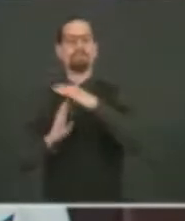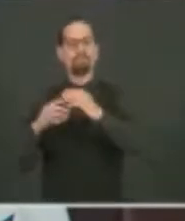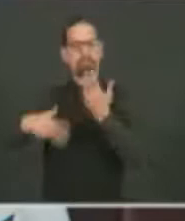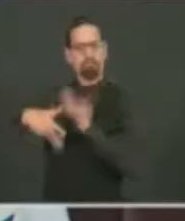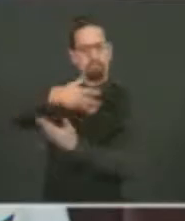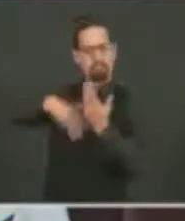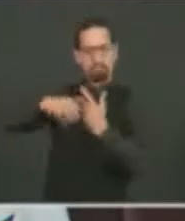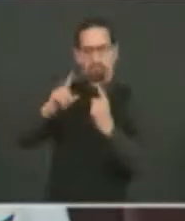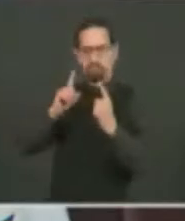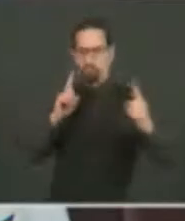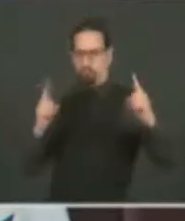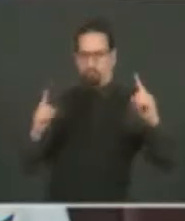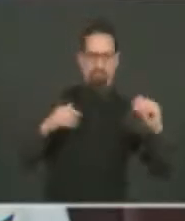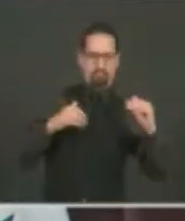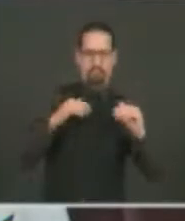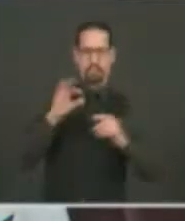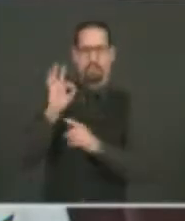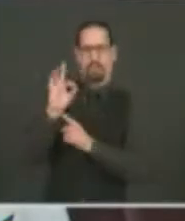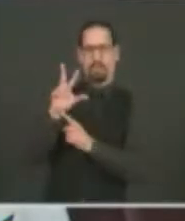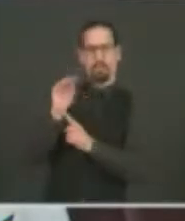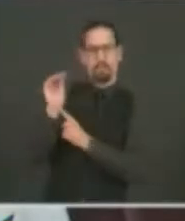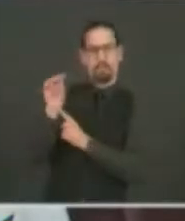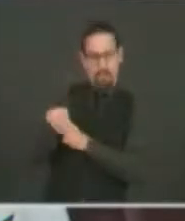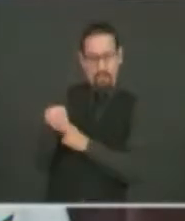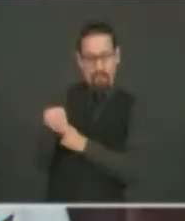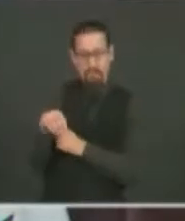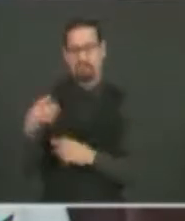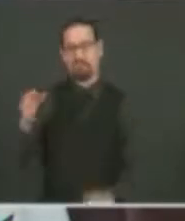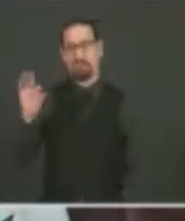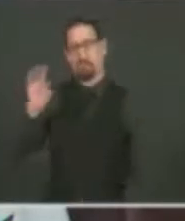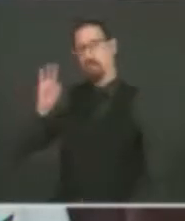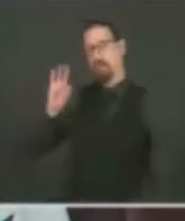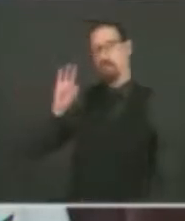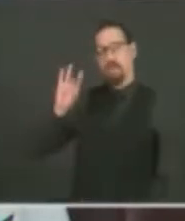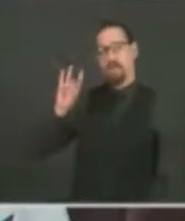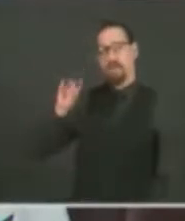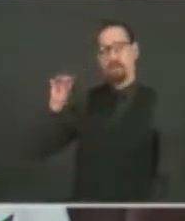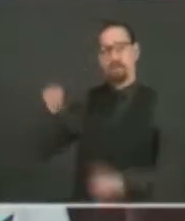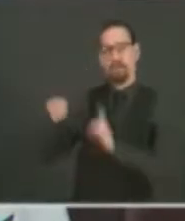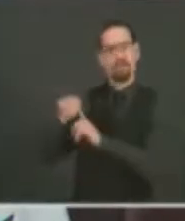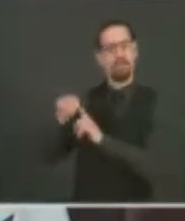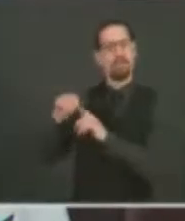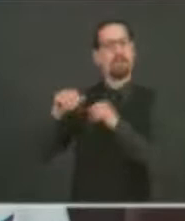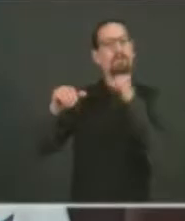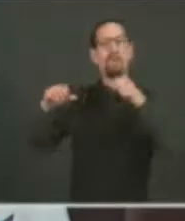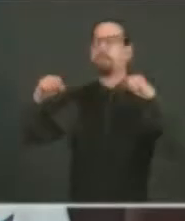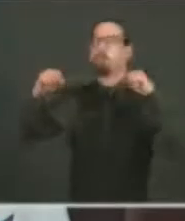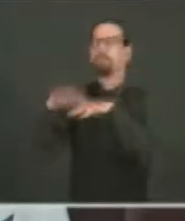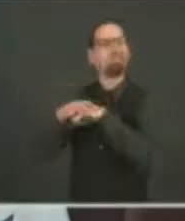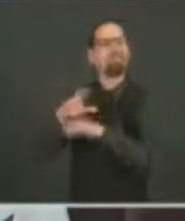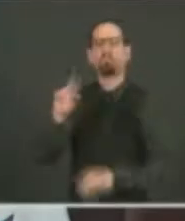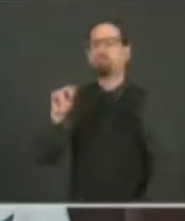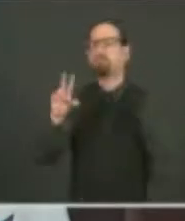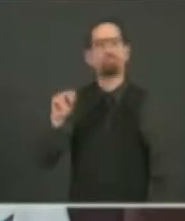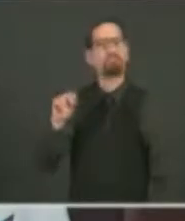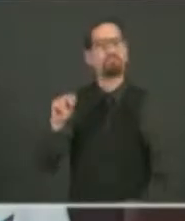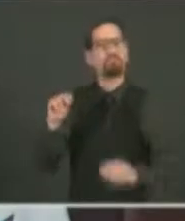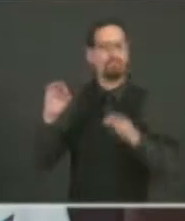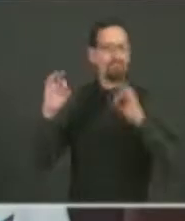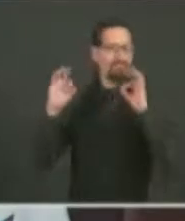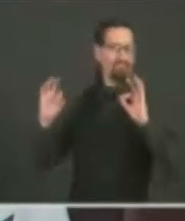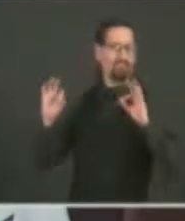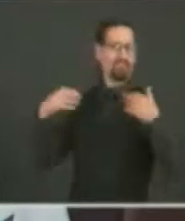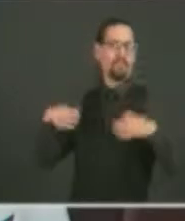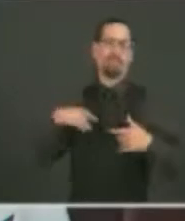over 98% had no crowding in the bar area. That's so good. Thank you so